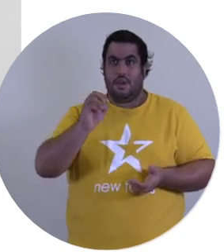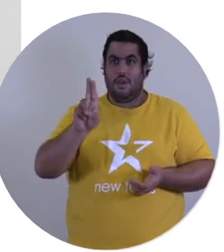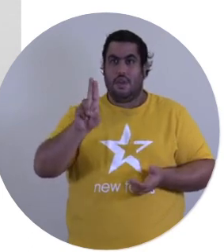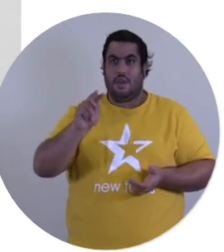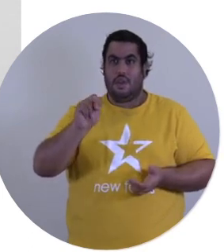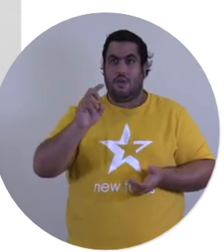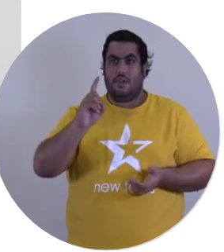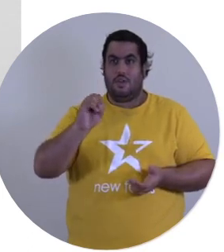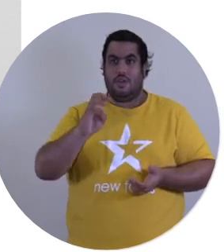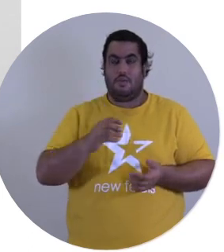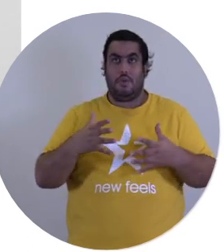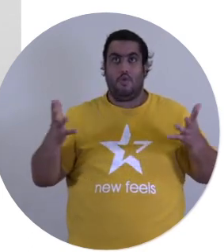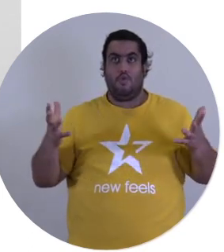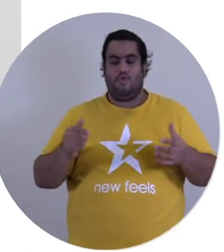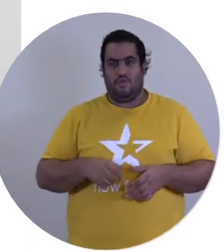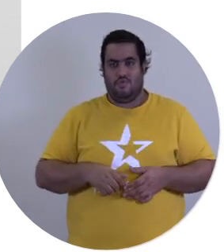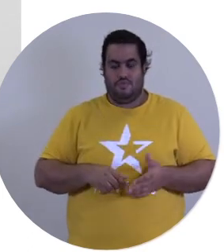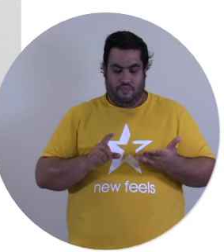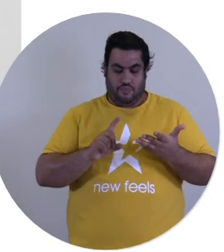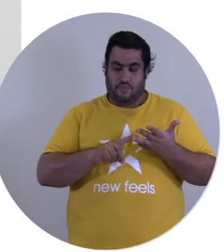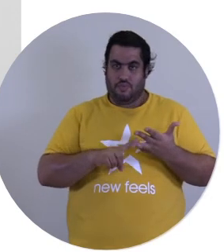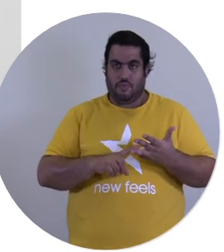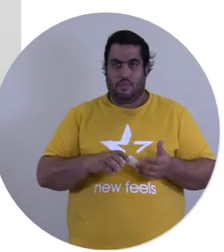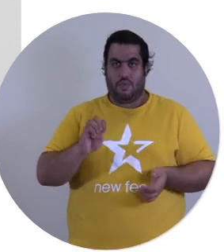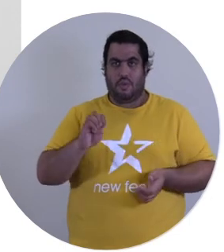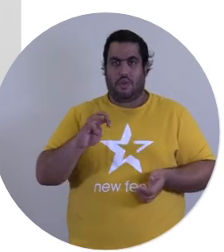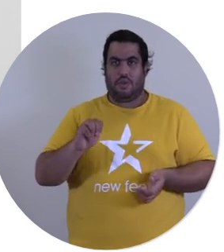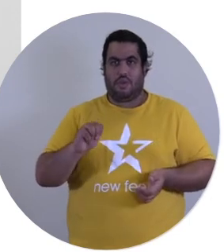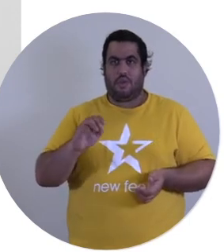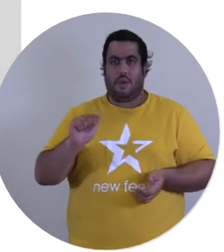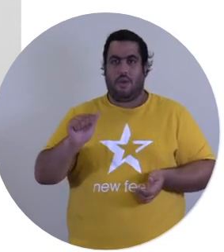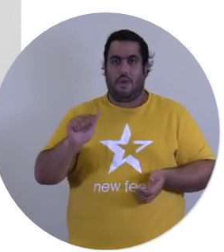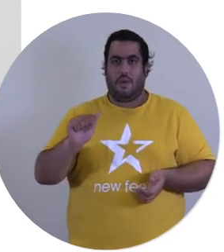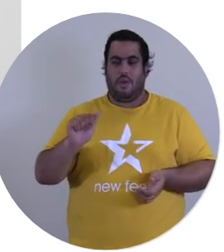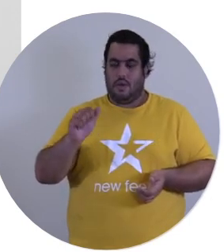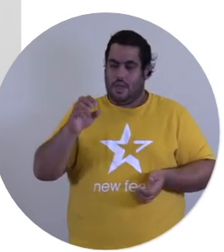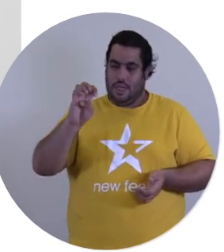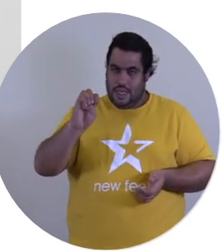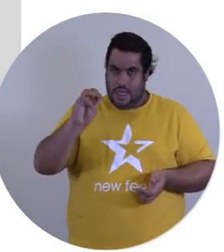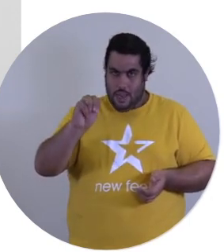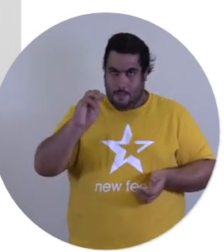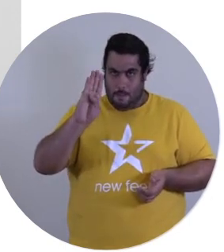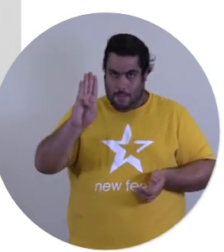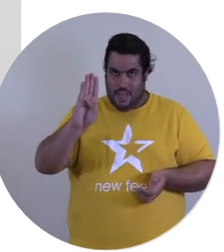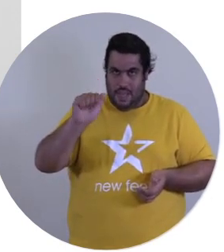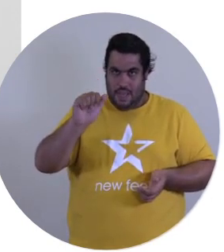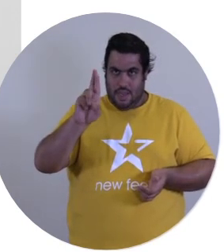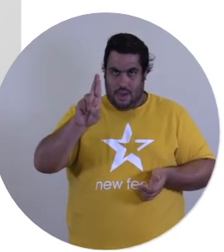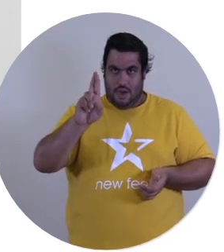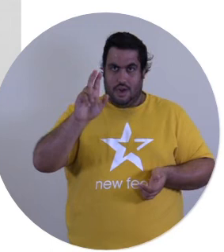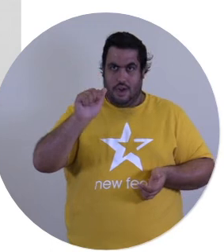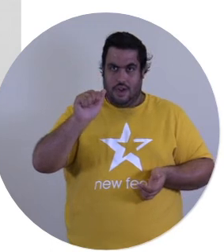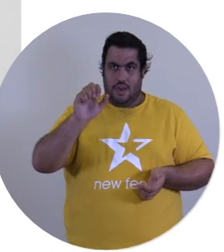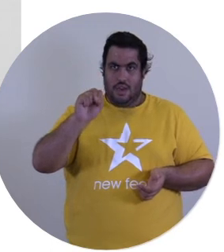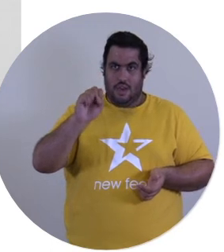word embarrassed. Embarrassed means showing shame or feeling shame. For example, students shouldn't